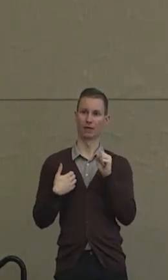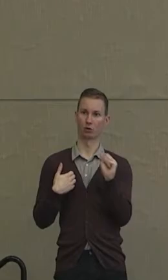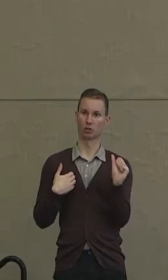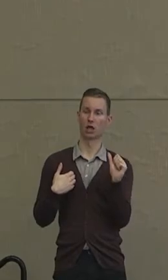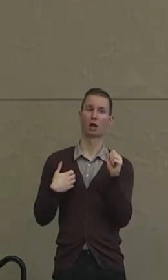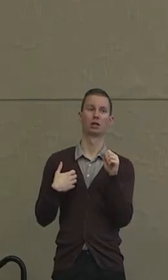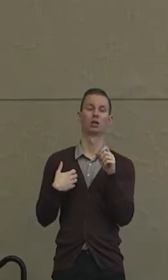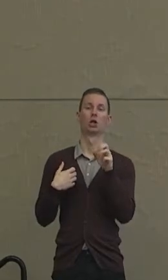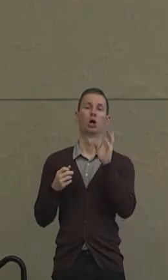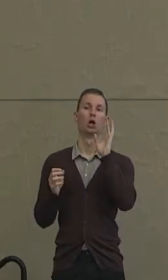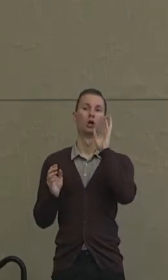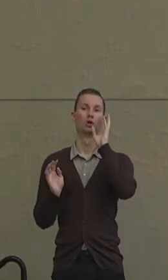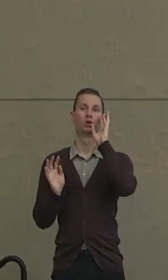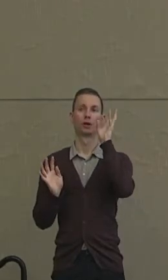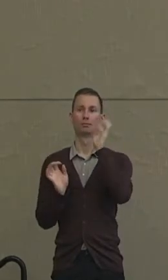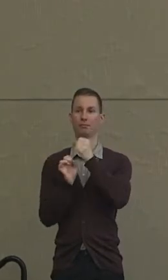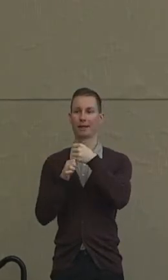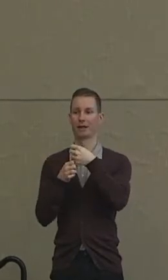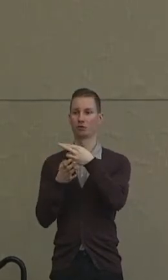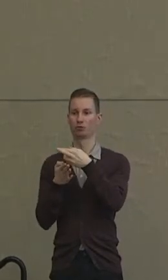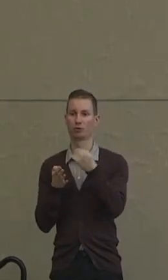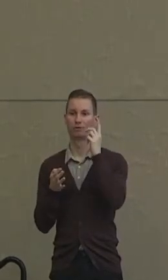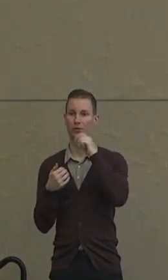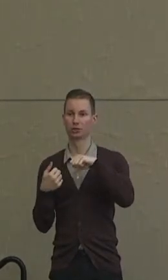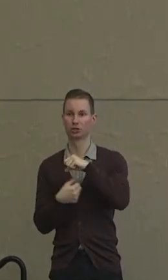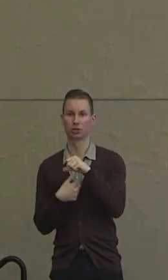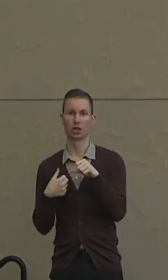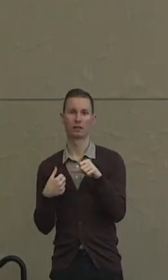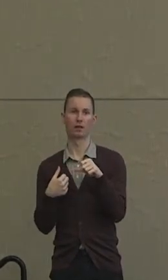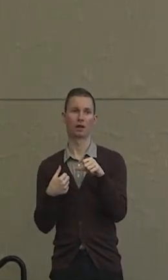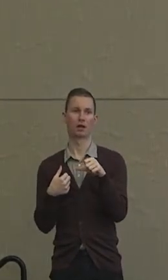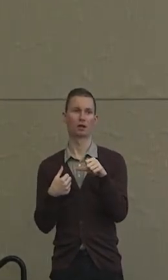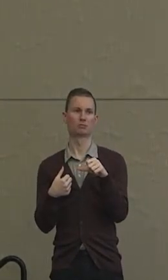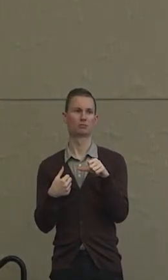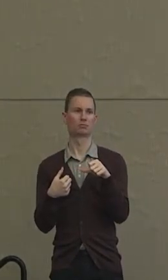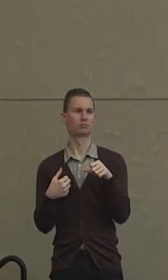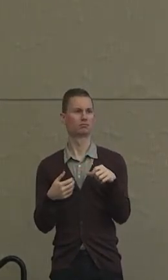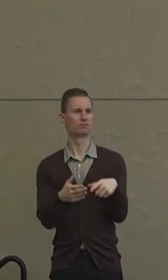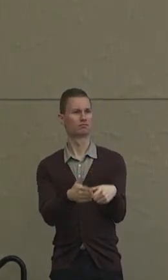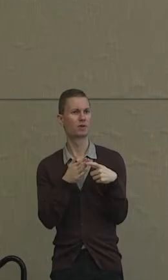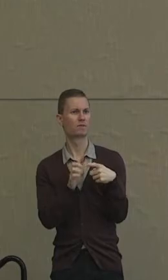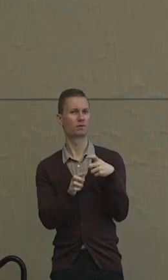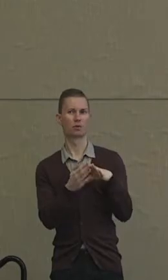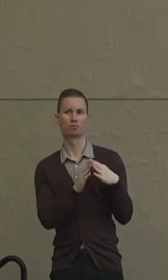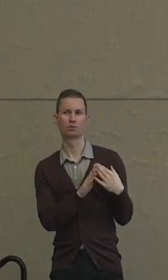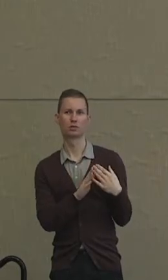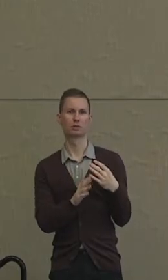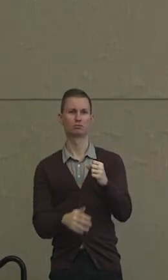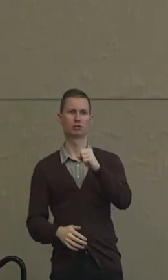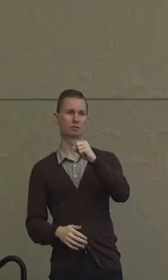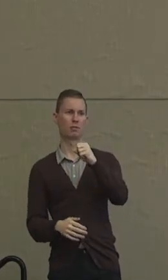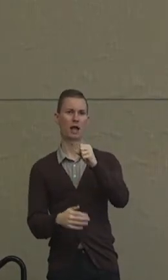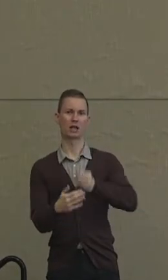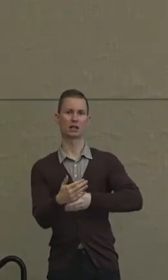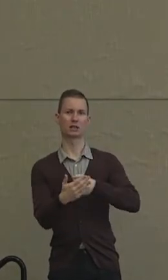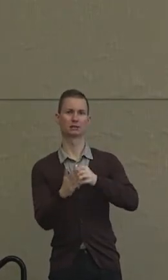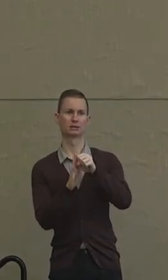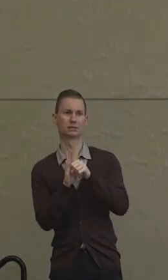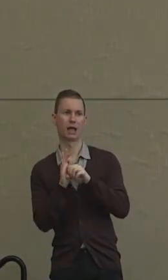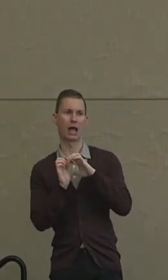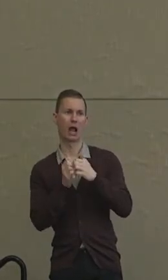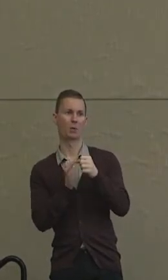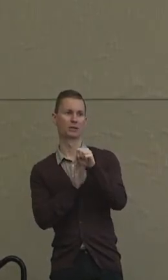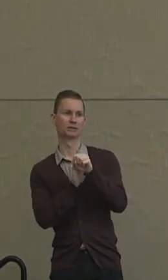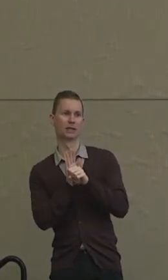Creating resources for each other, making demands of communities, pushing back on the state, the ways in which the